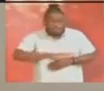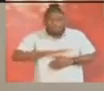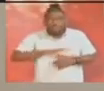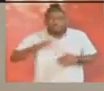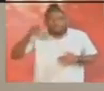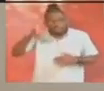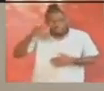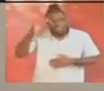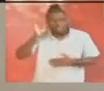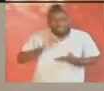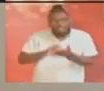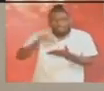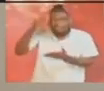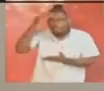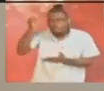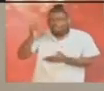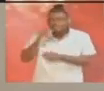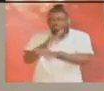stand.